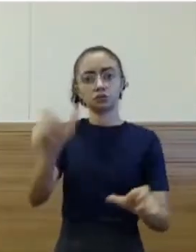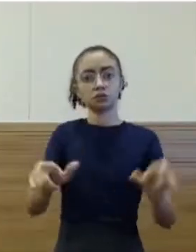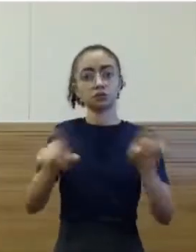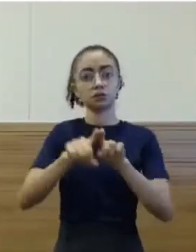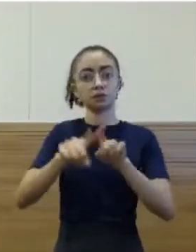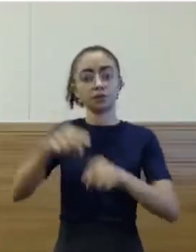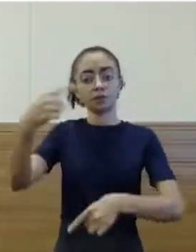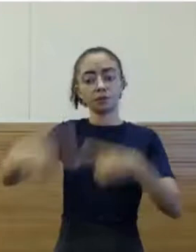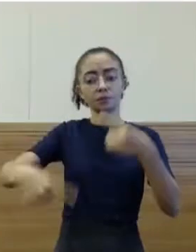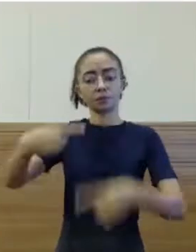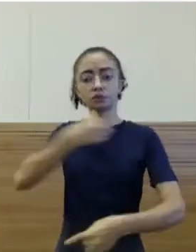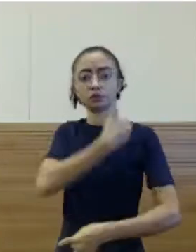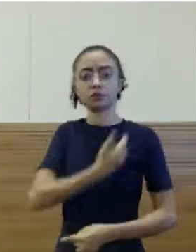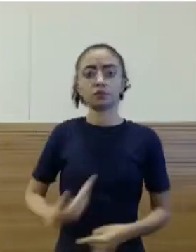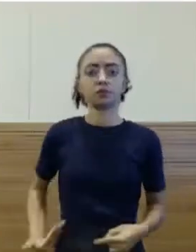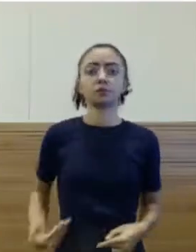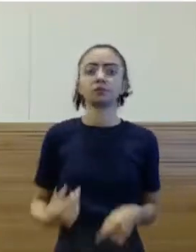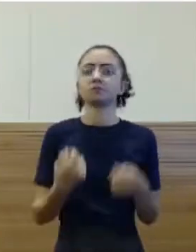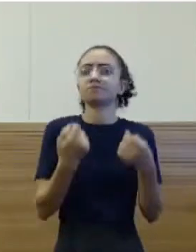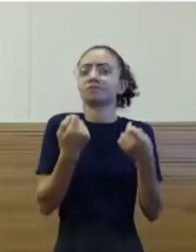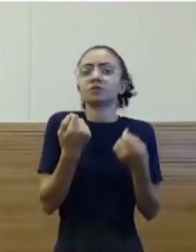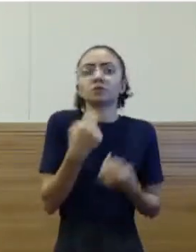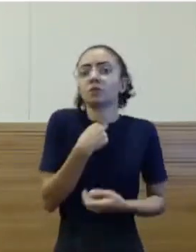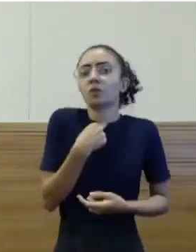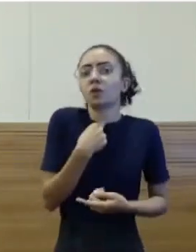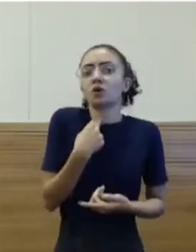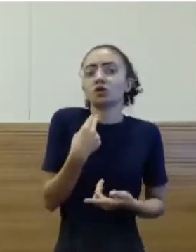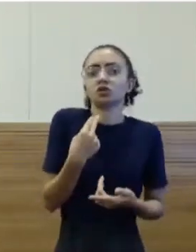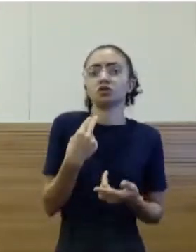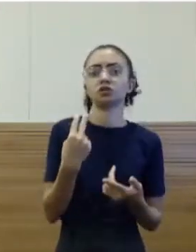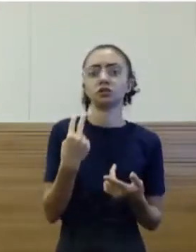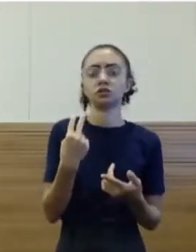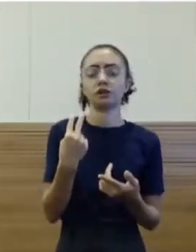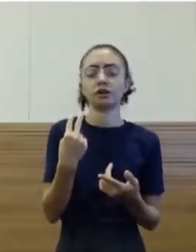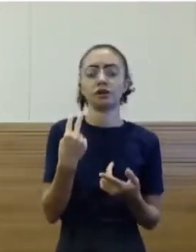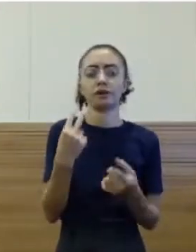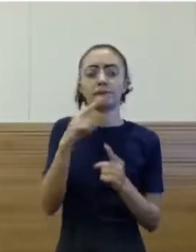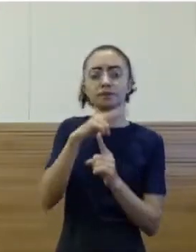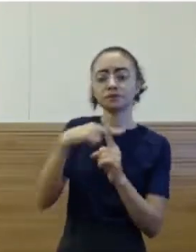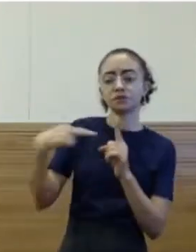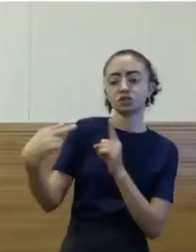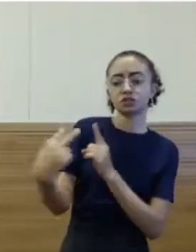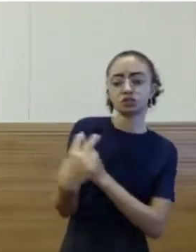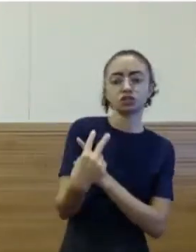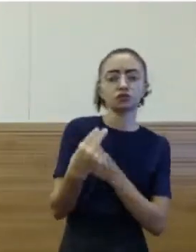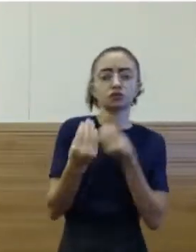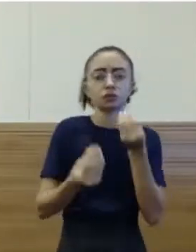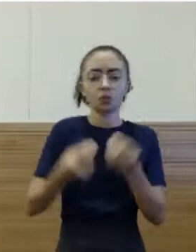public policies. We cannot lose the sight that